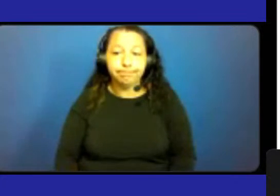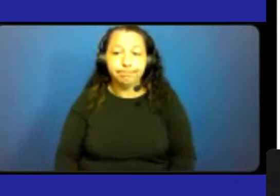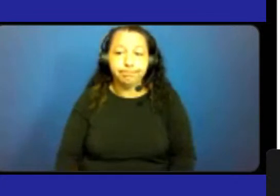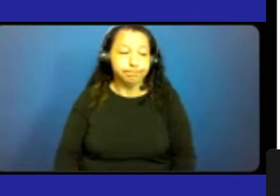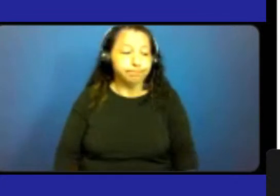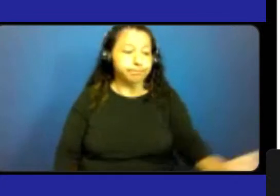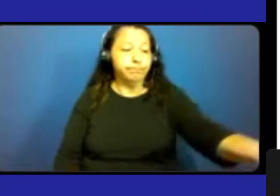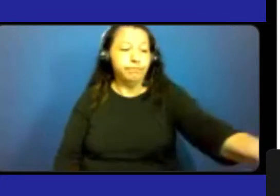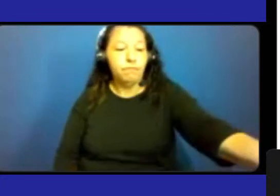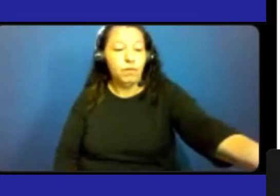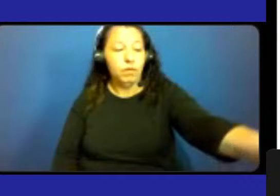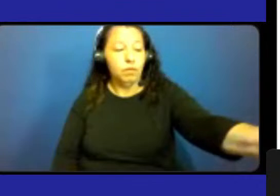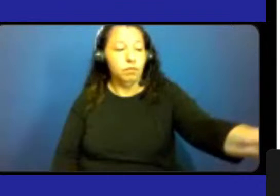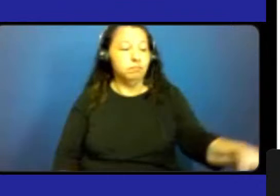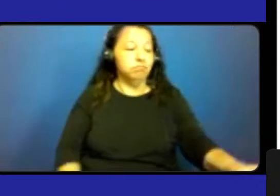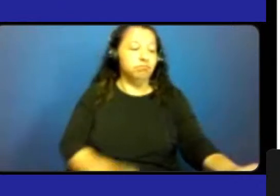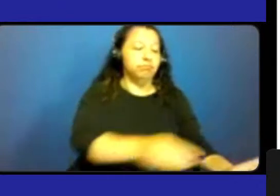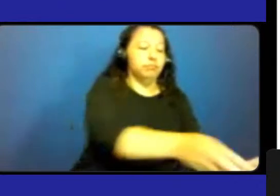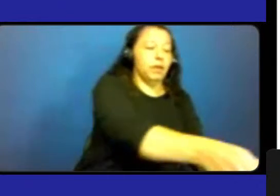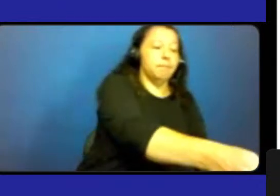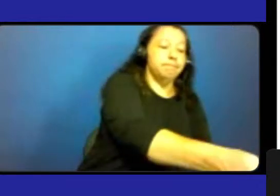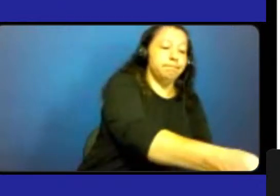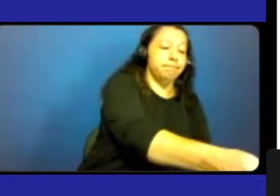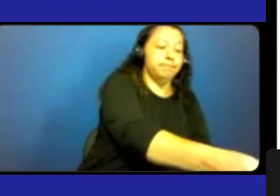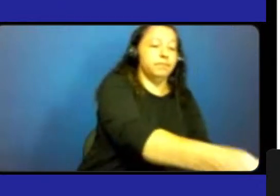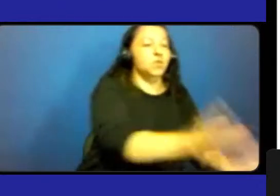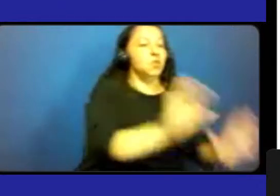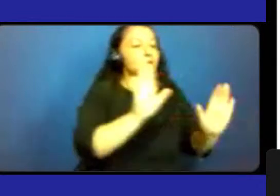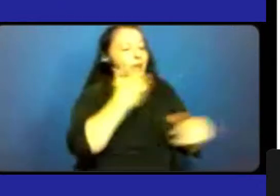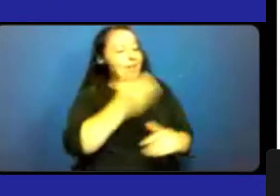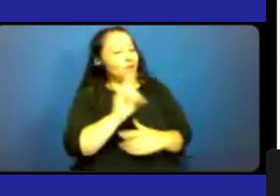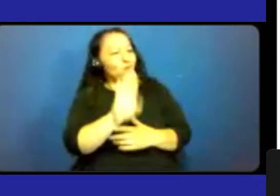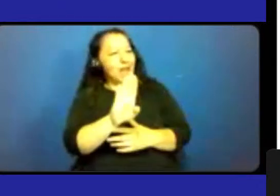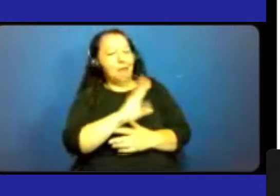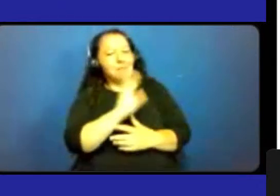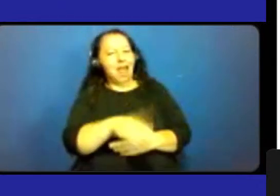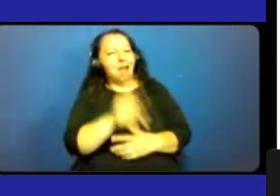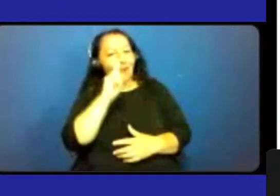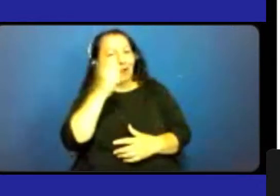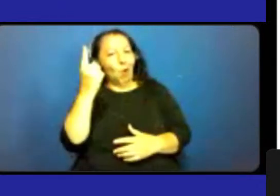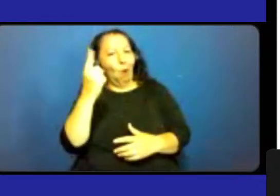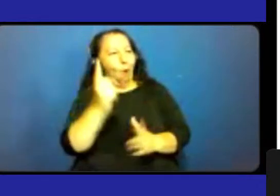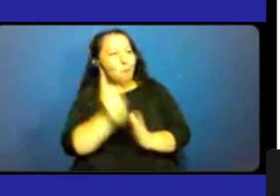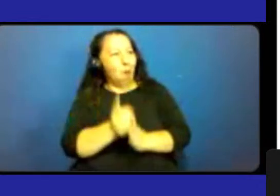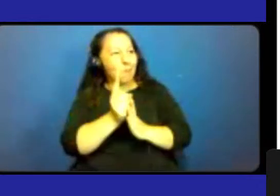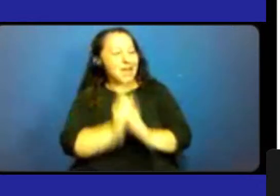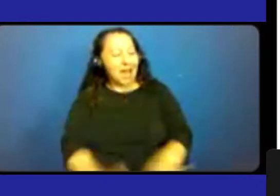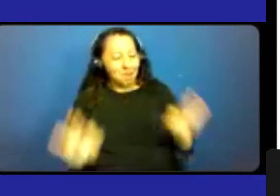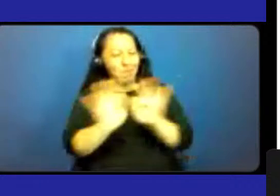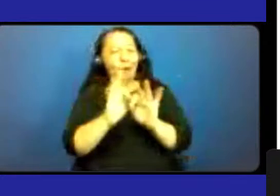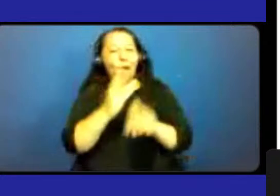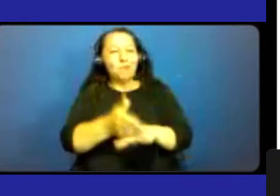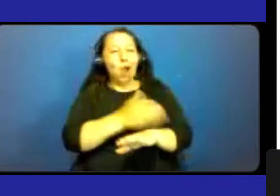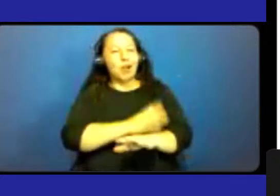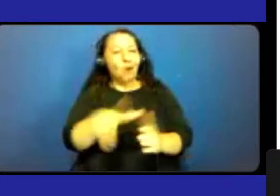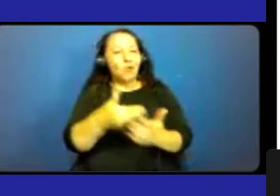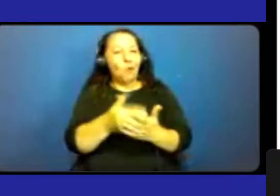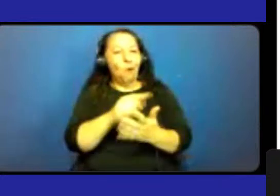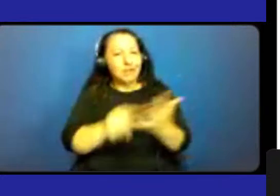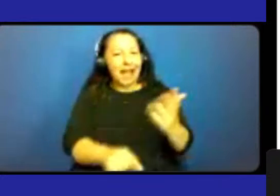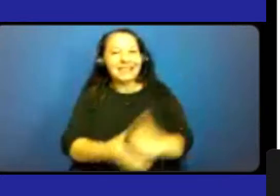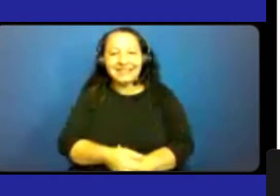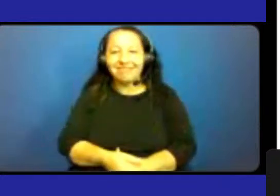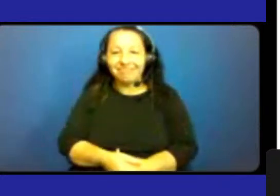Great. Thanks, Deb. Never a dull moment, and very important progress on all fronts. On our